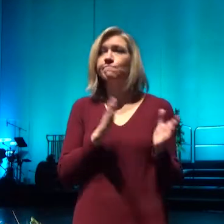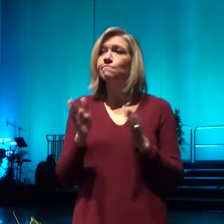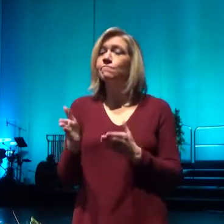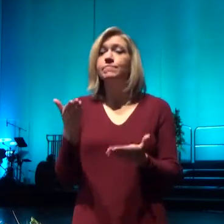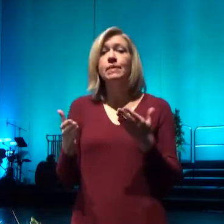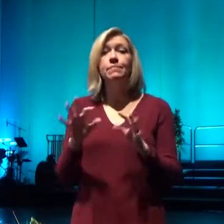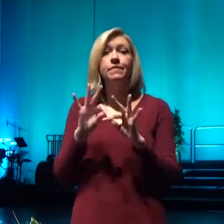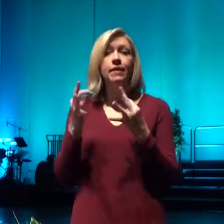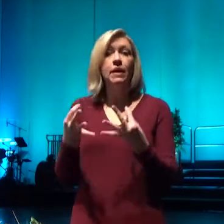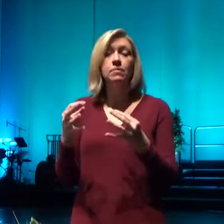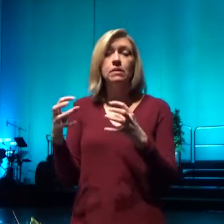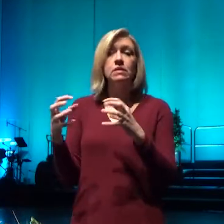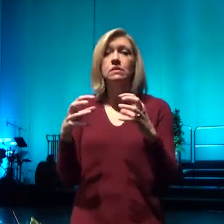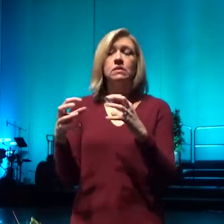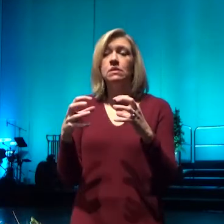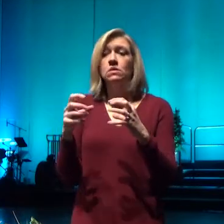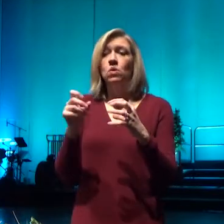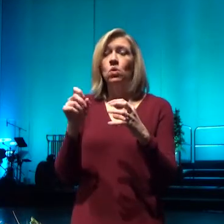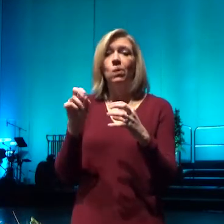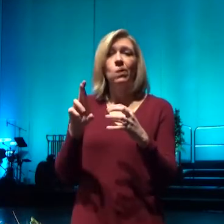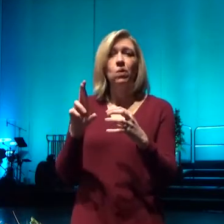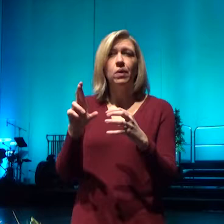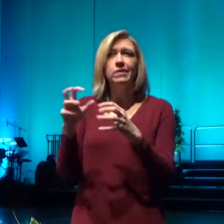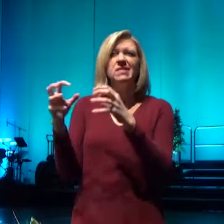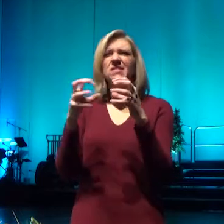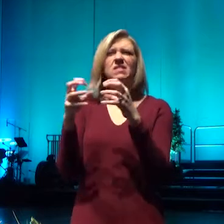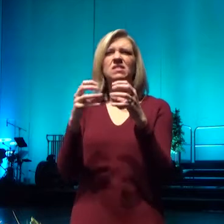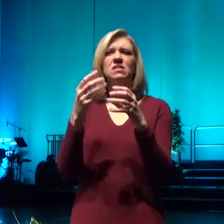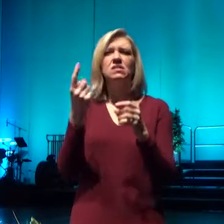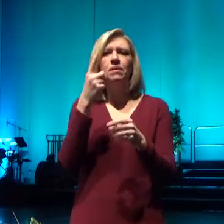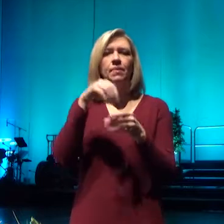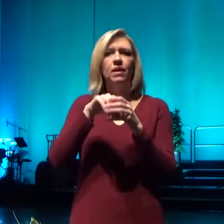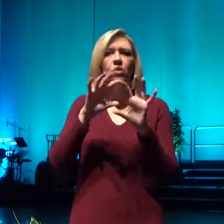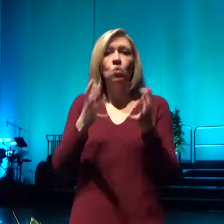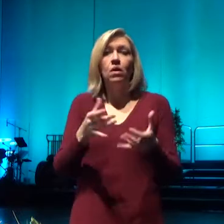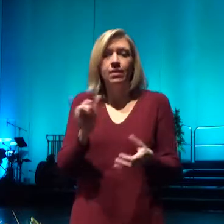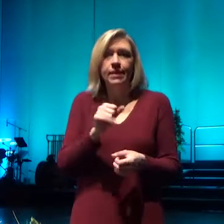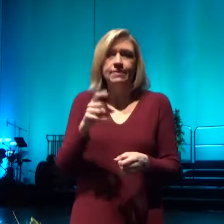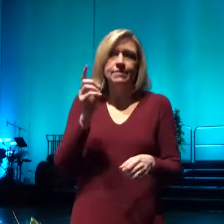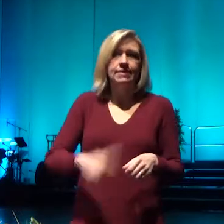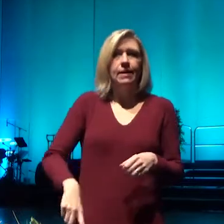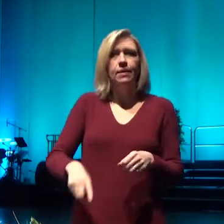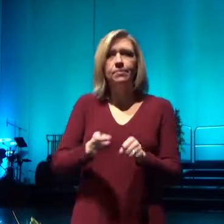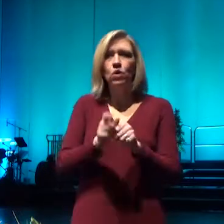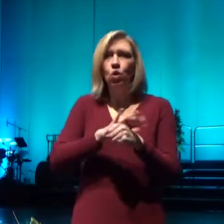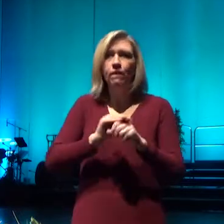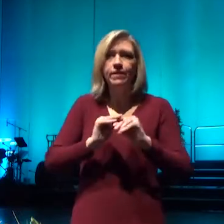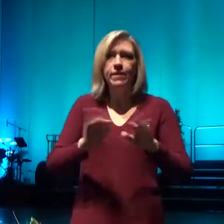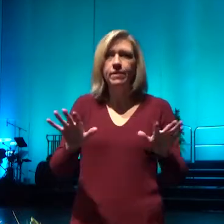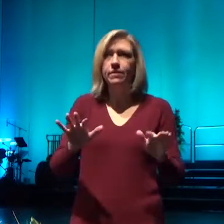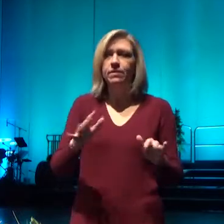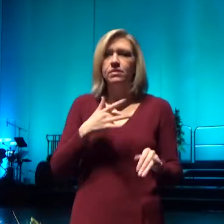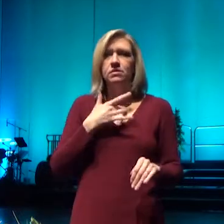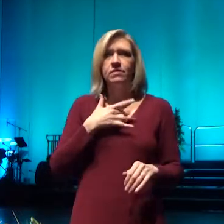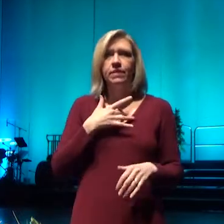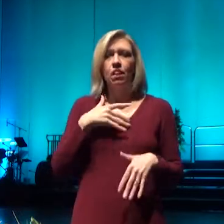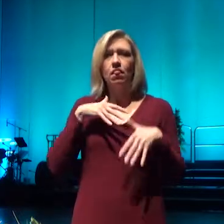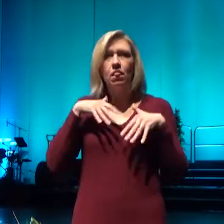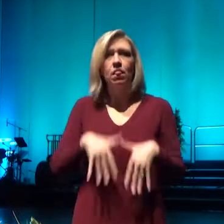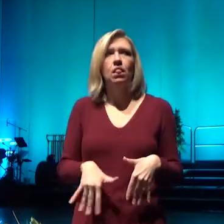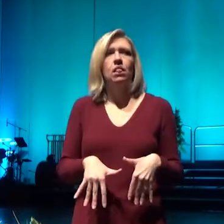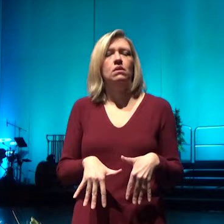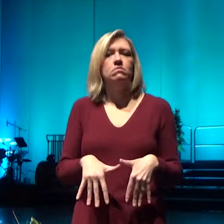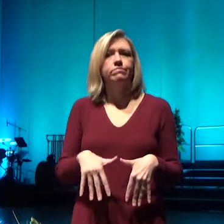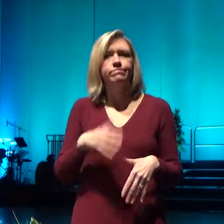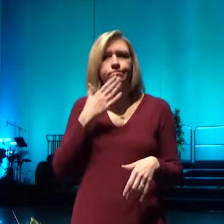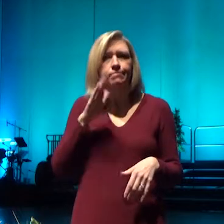there's a family rift or a rift somewhere in the world, this damn COVID, that just puts us in a crummy mood and